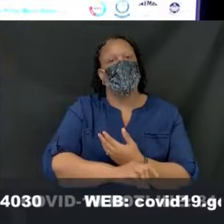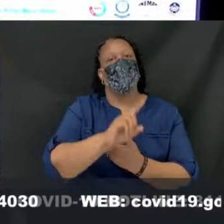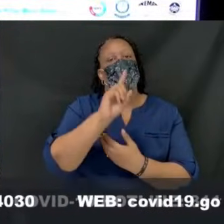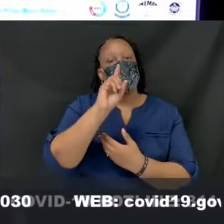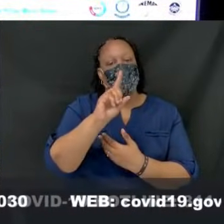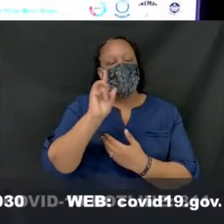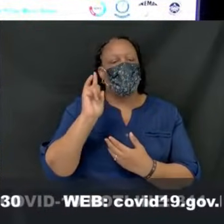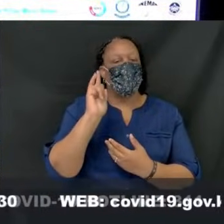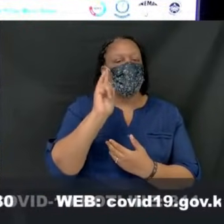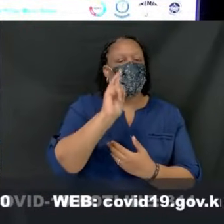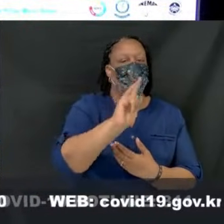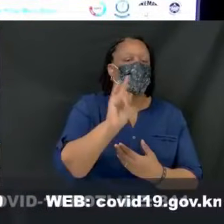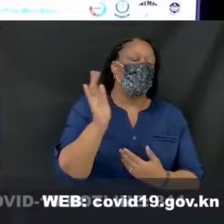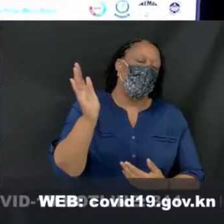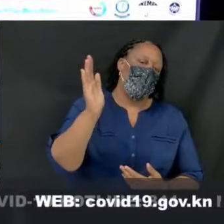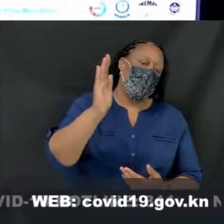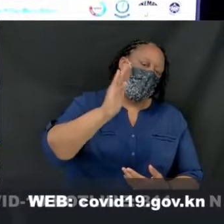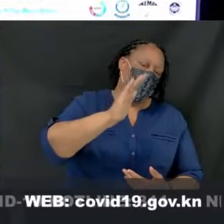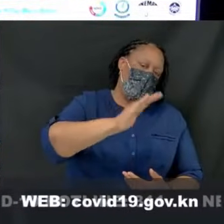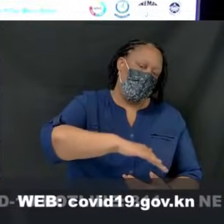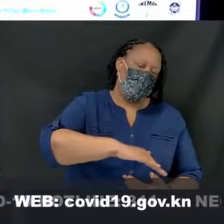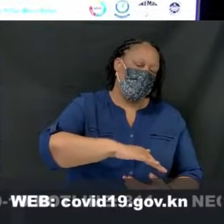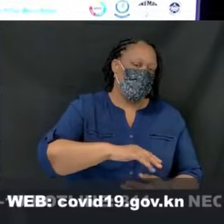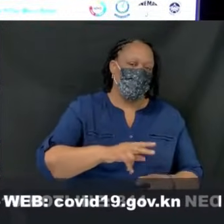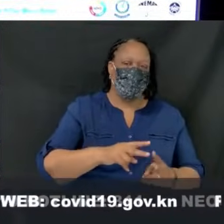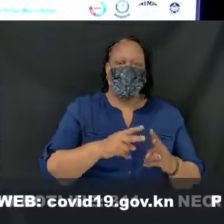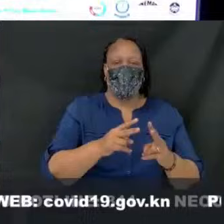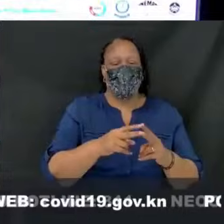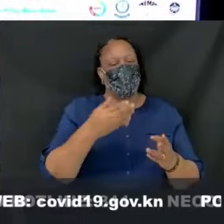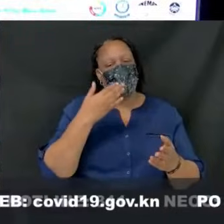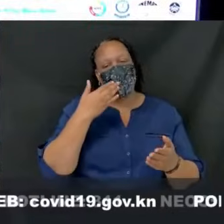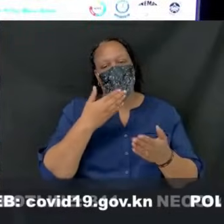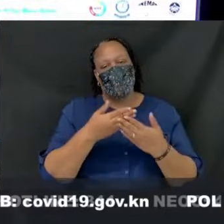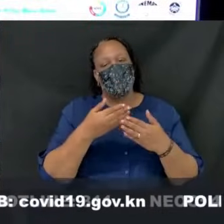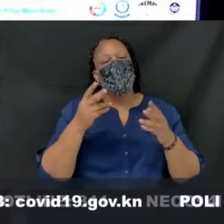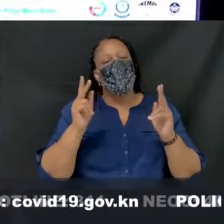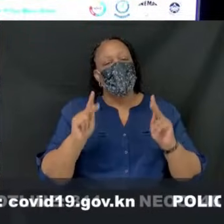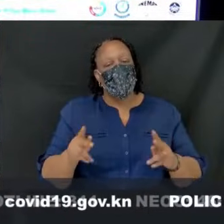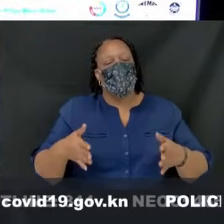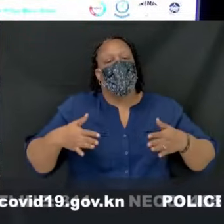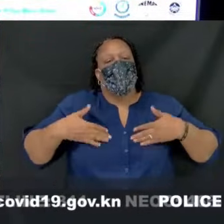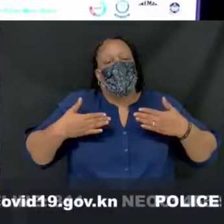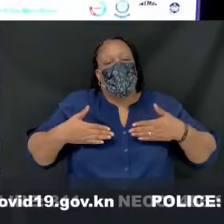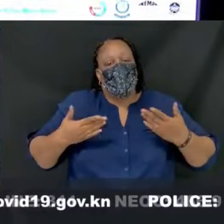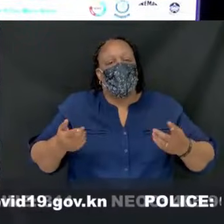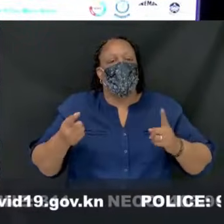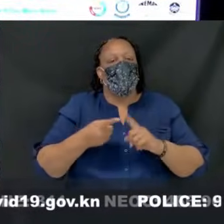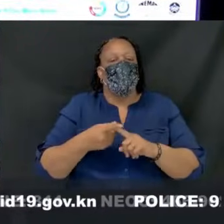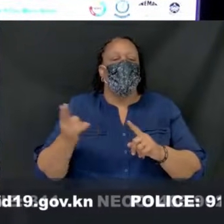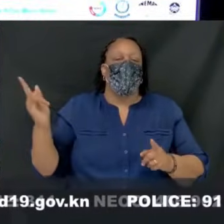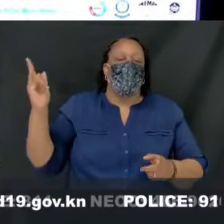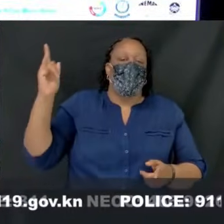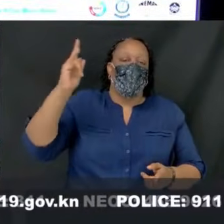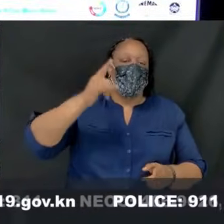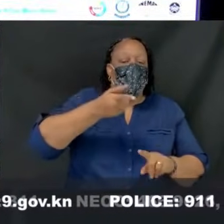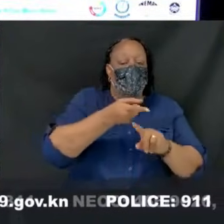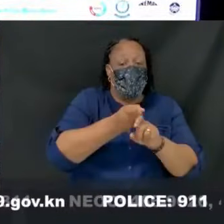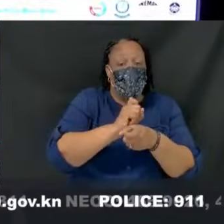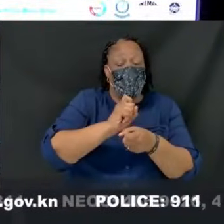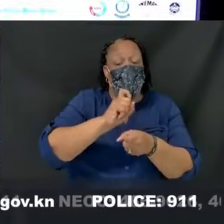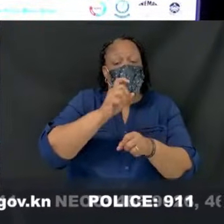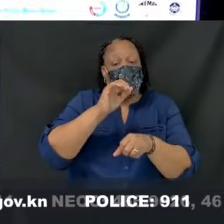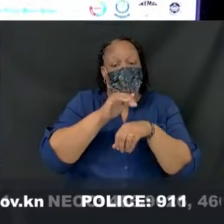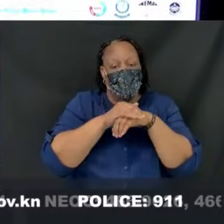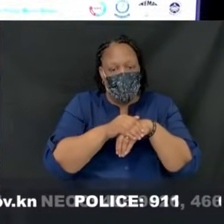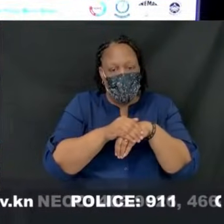social media where persons were welcoming the big bird back to the Federation of St. Kitts and Nevis. I think for us is a sign of our